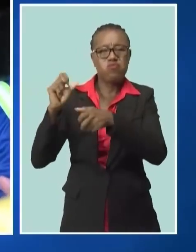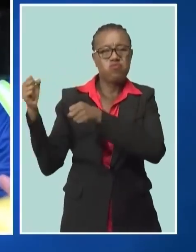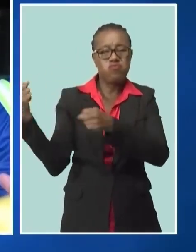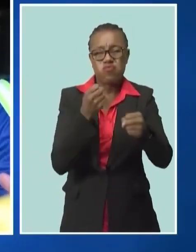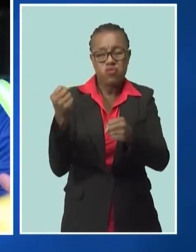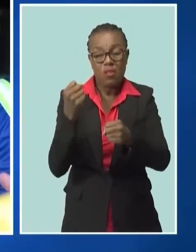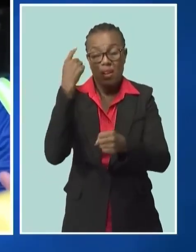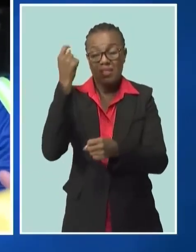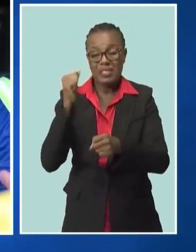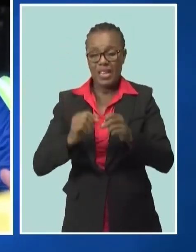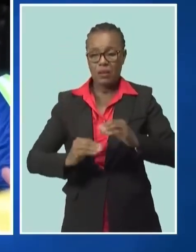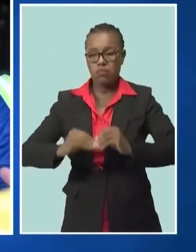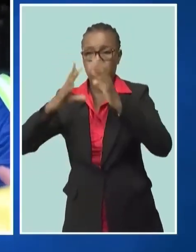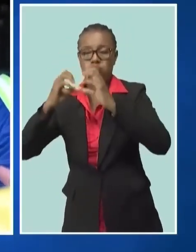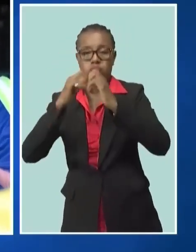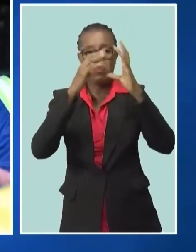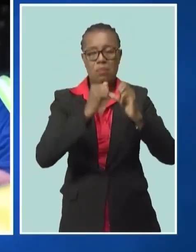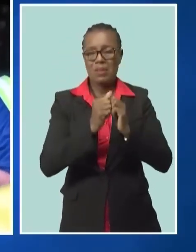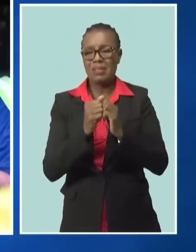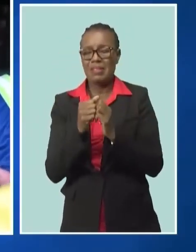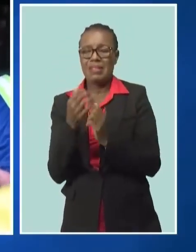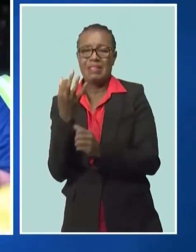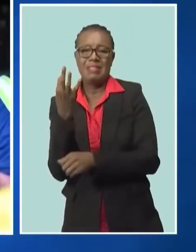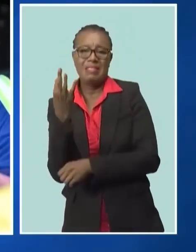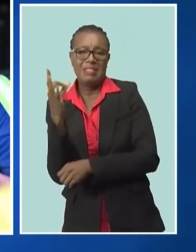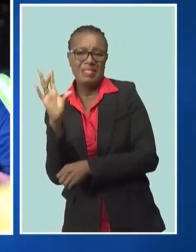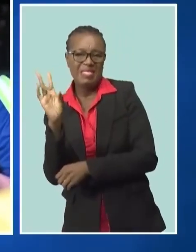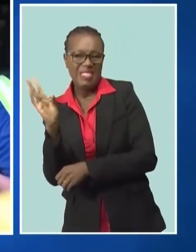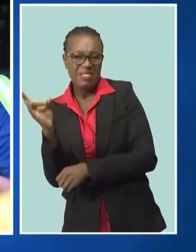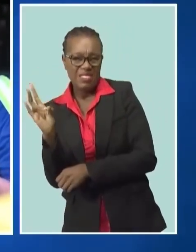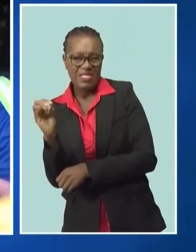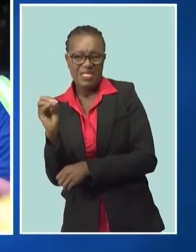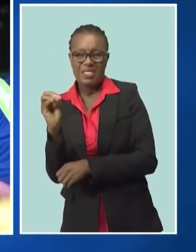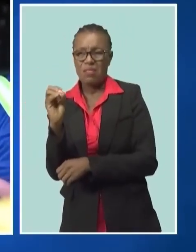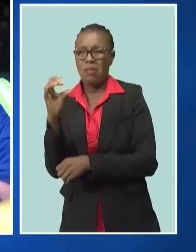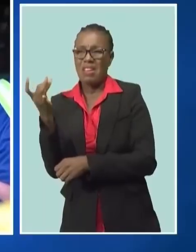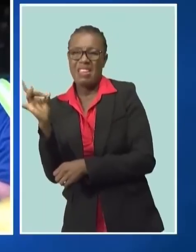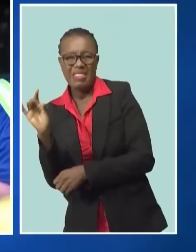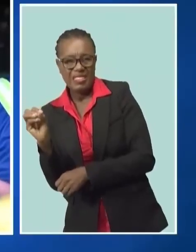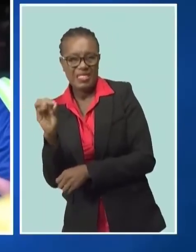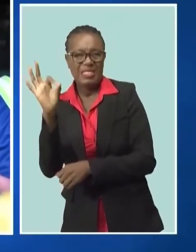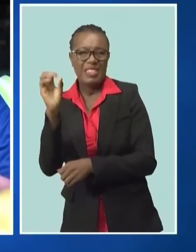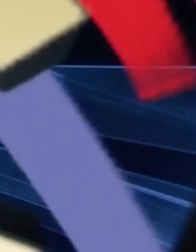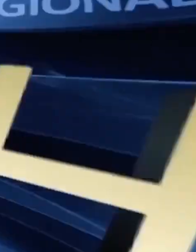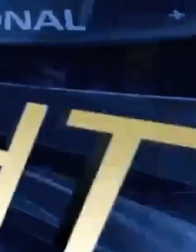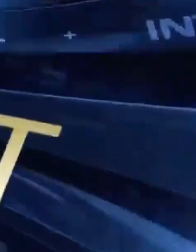the last 70, 80, 90 years is not built for this kind of weather.